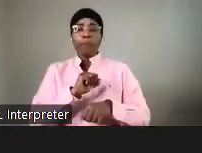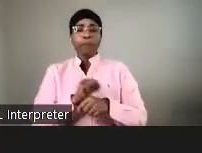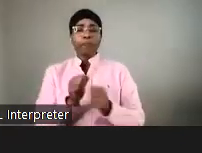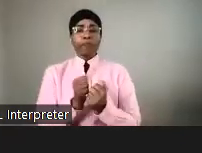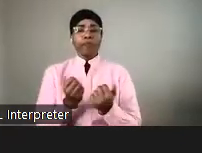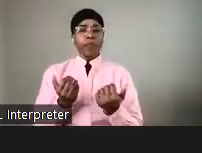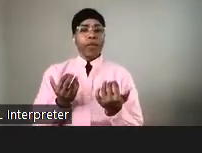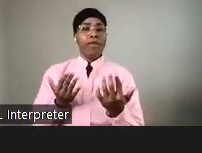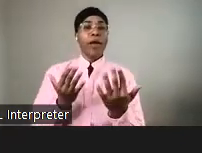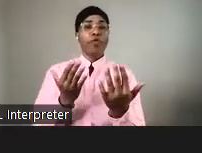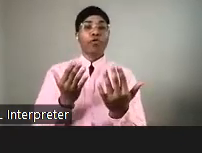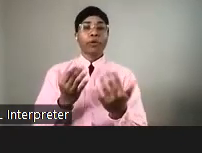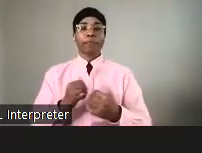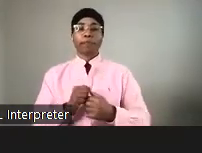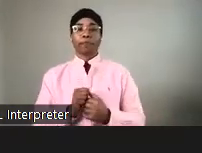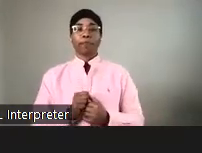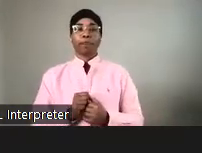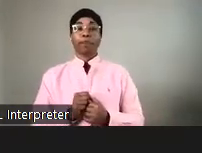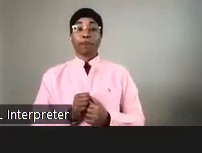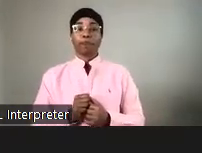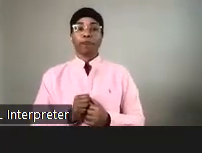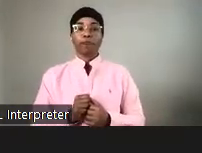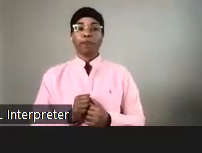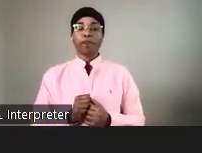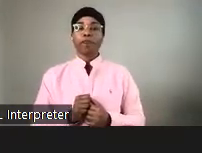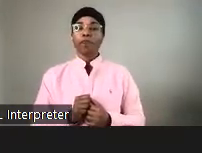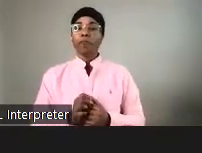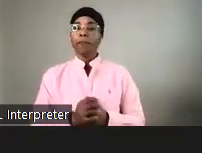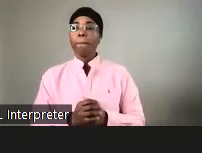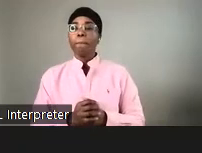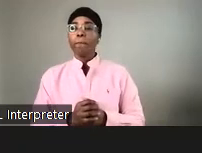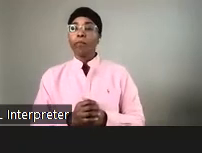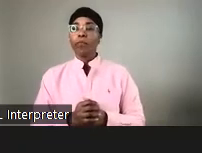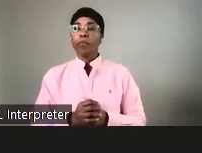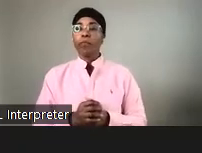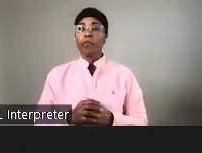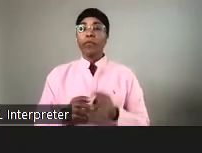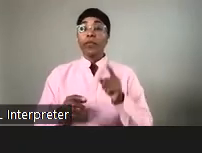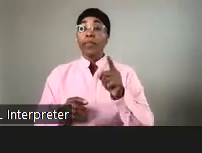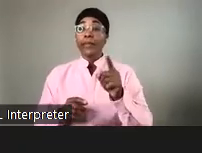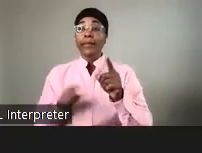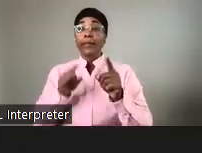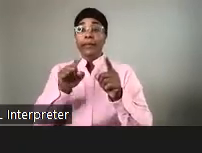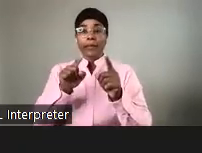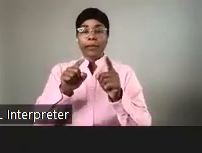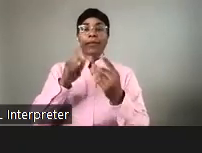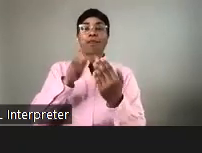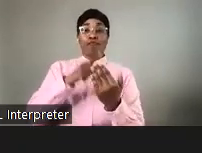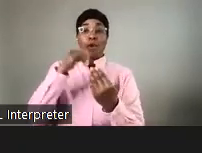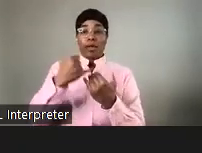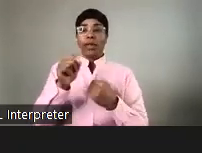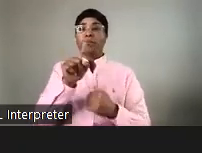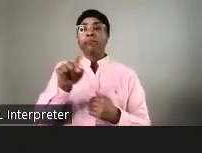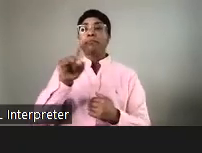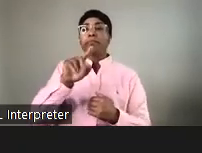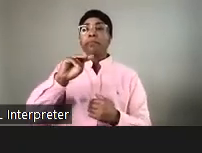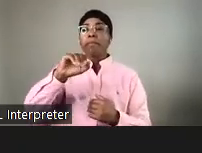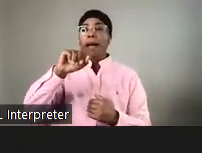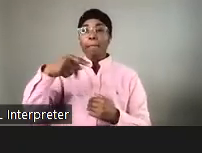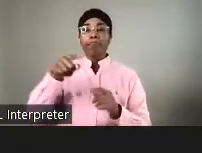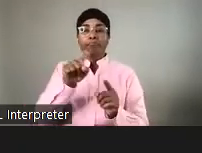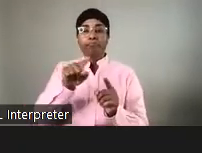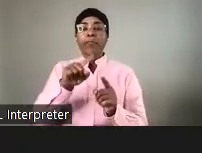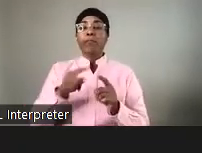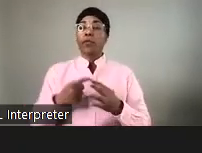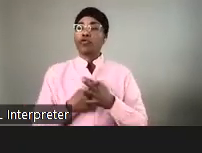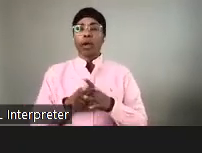in partnership with the Hiawatha National Forest. This is a project that we started in 2018, I